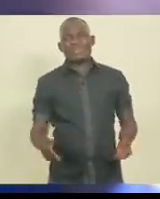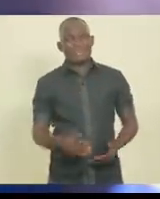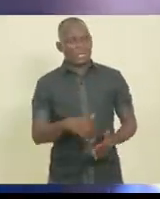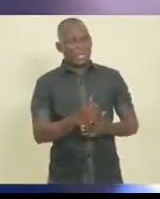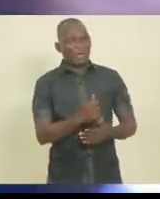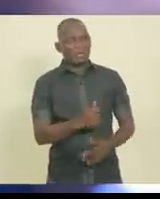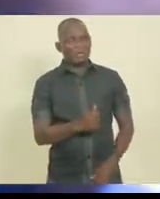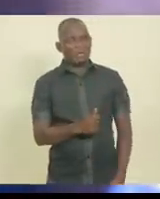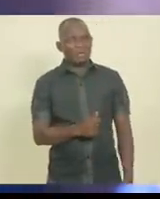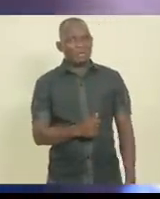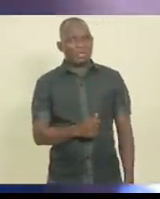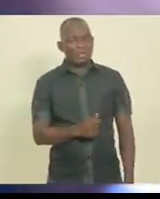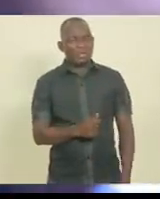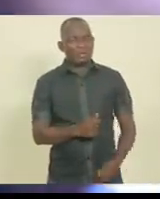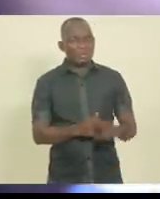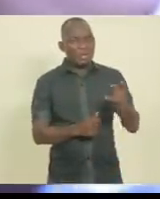very despicable.